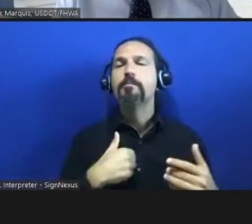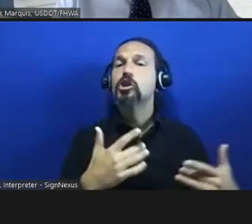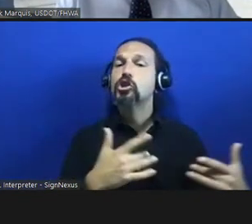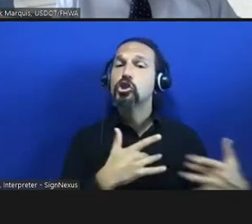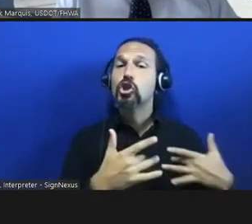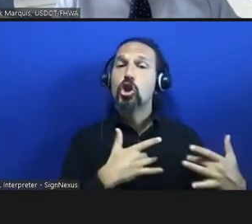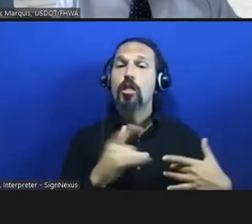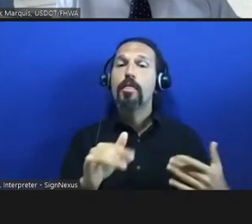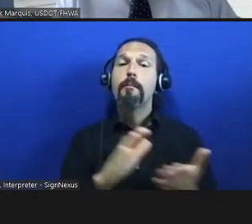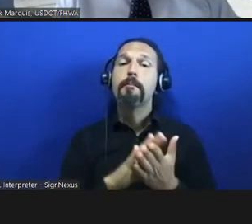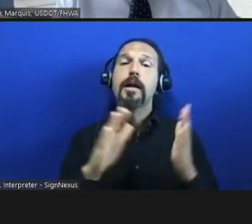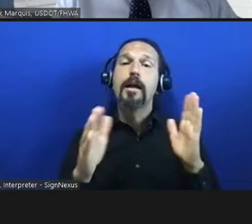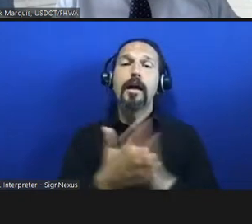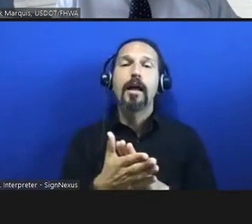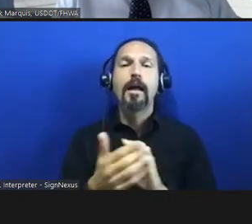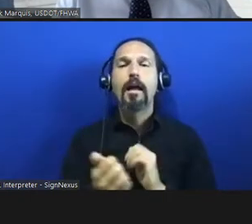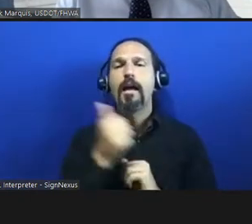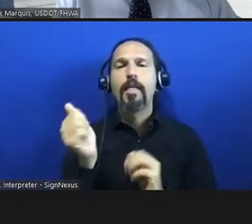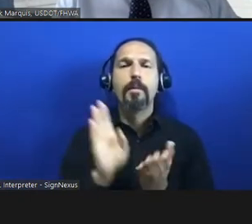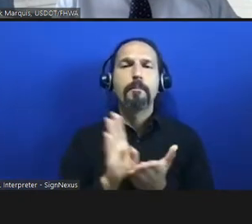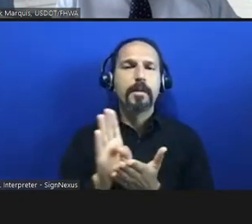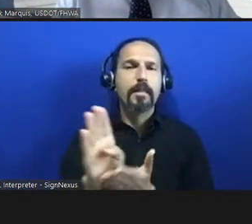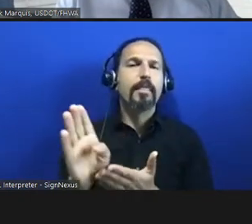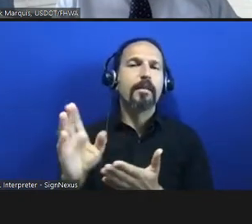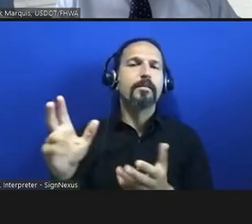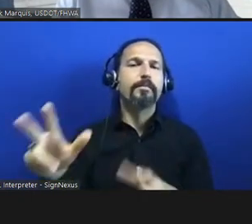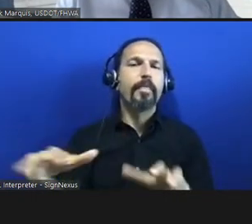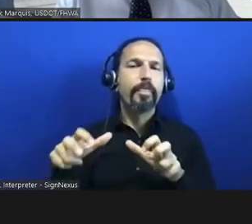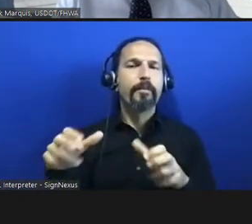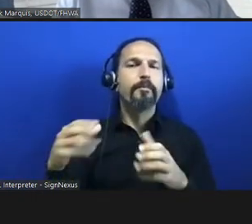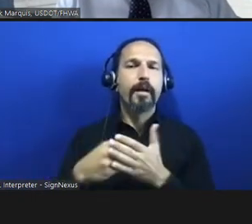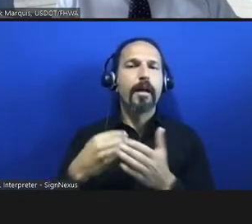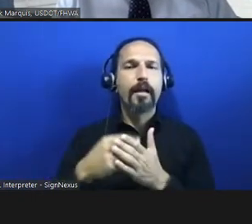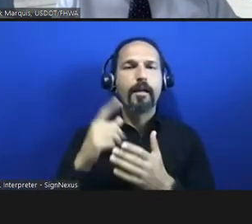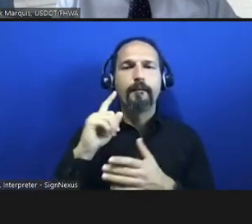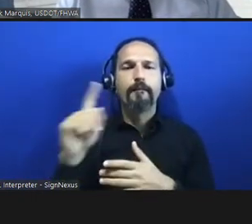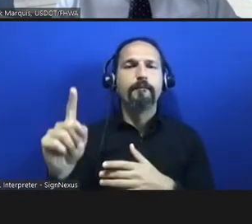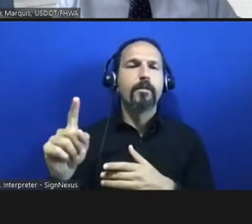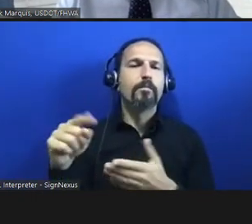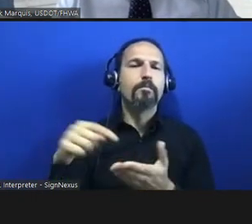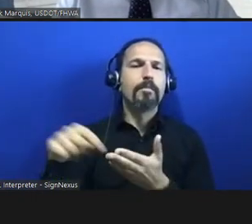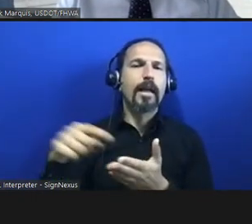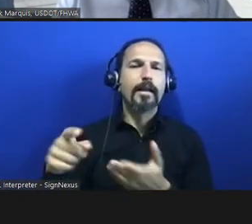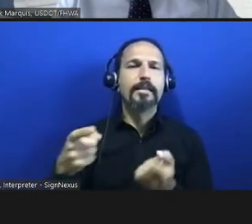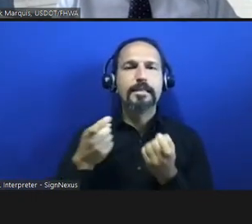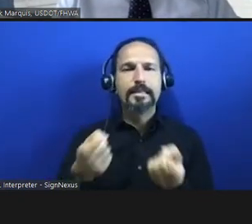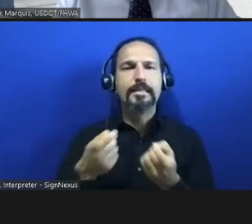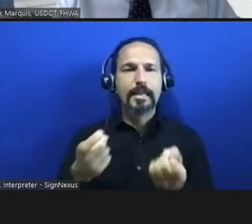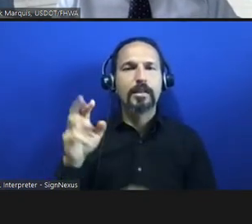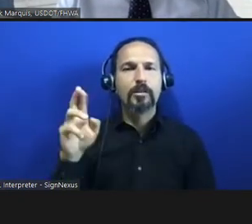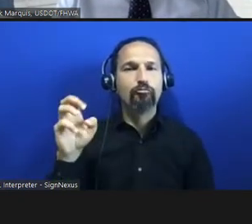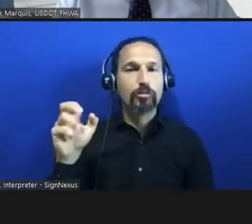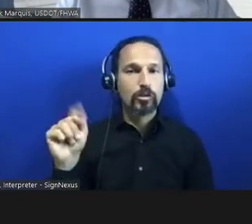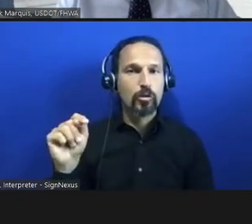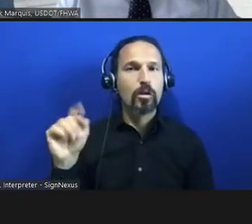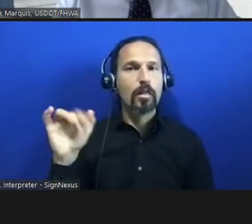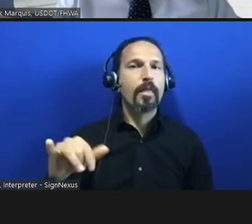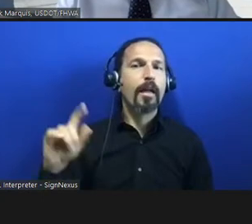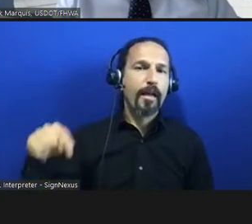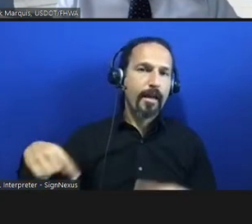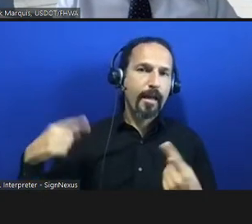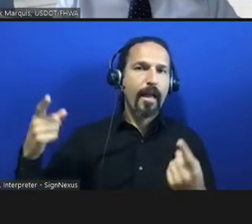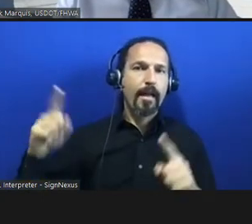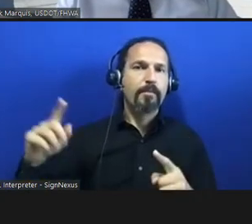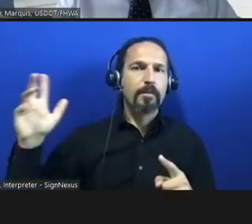that this will turn into another billion dollar slush fund used to bail out Upstate ski resorts that um has historically happened